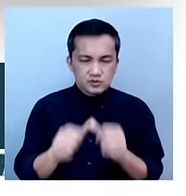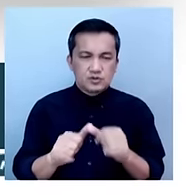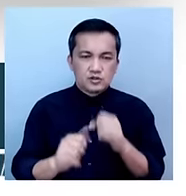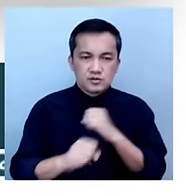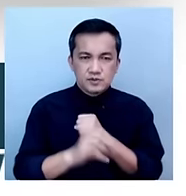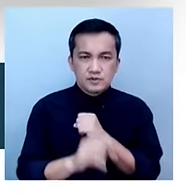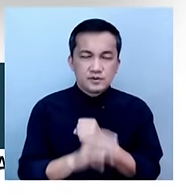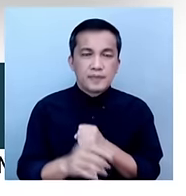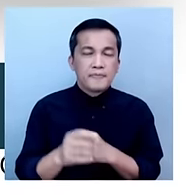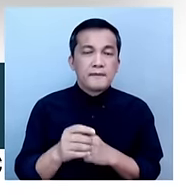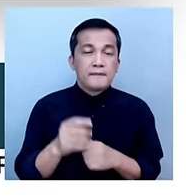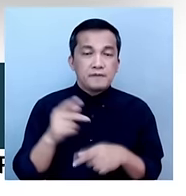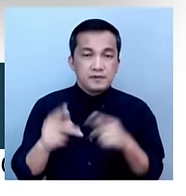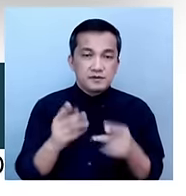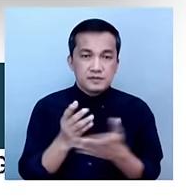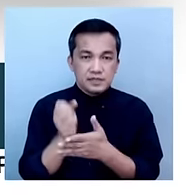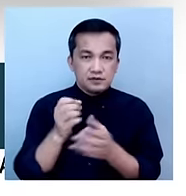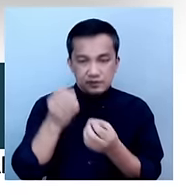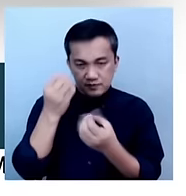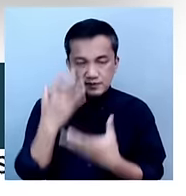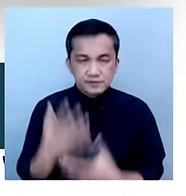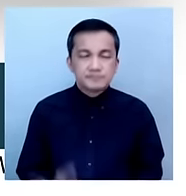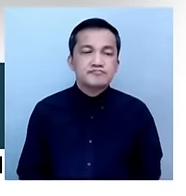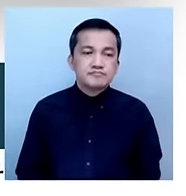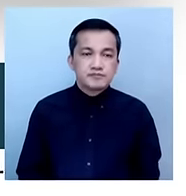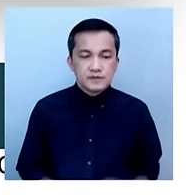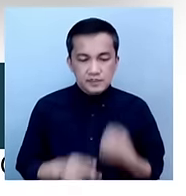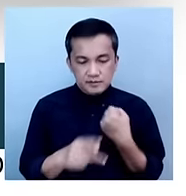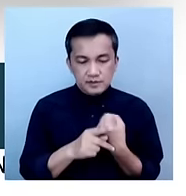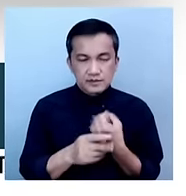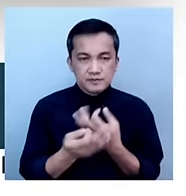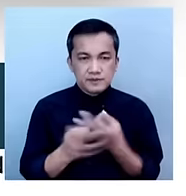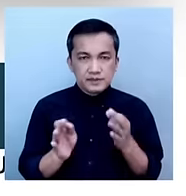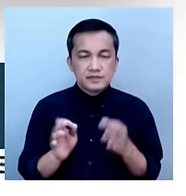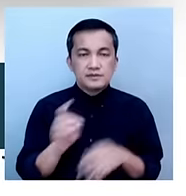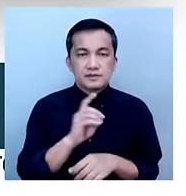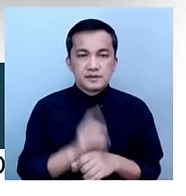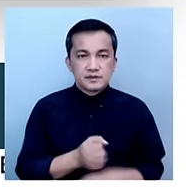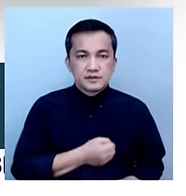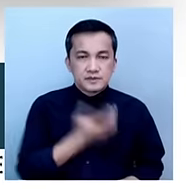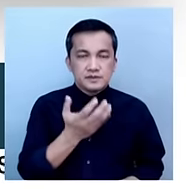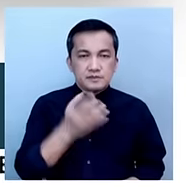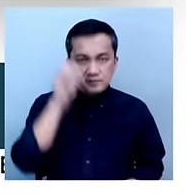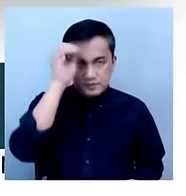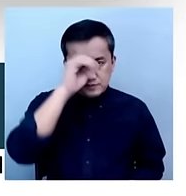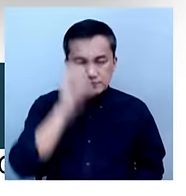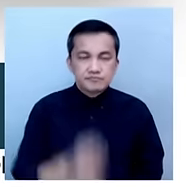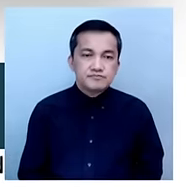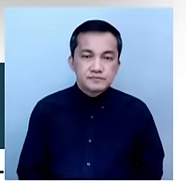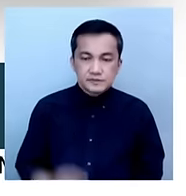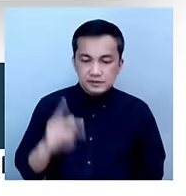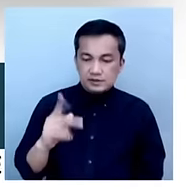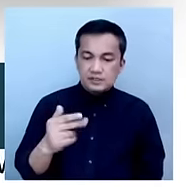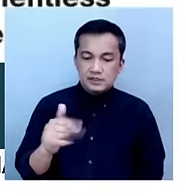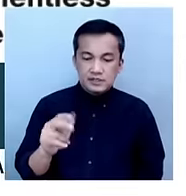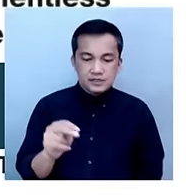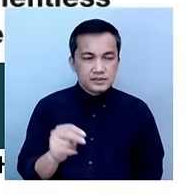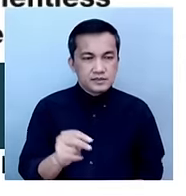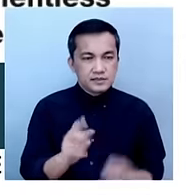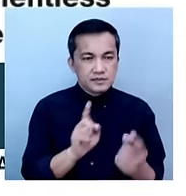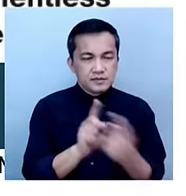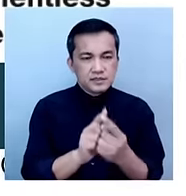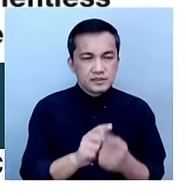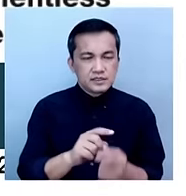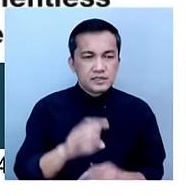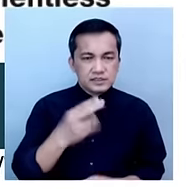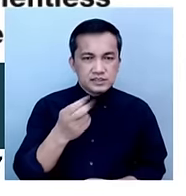right to information and the preservation of freedom of expression and opinion. Khan also met with the Commission on Human Rights as well as